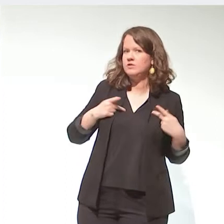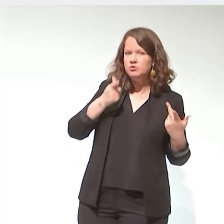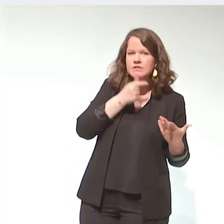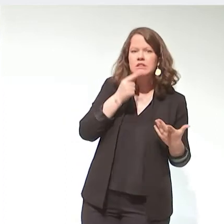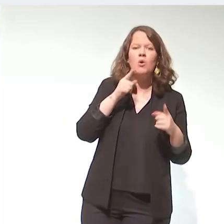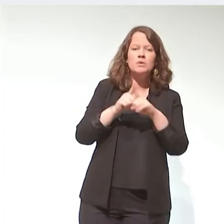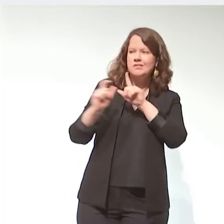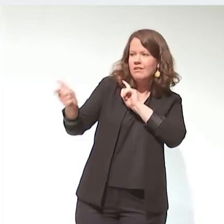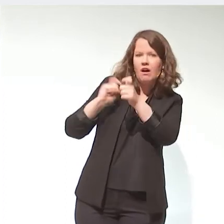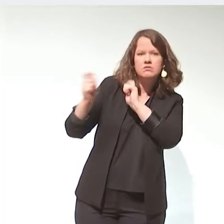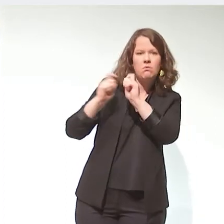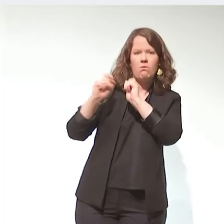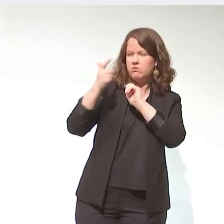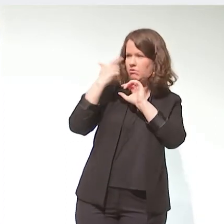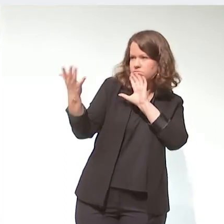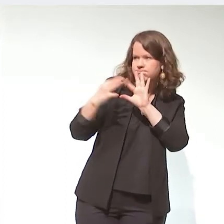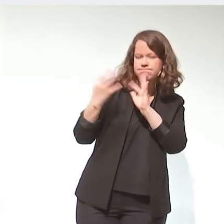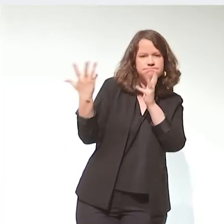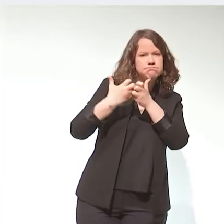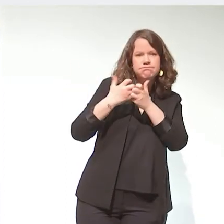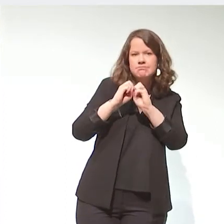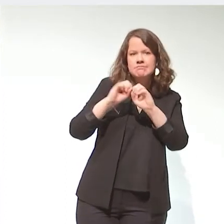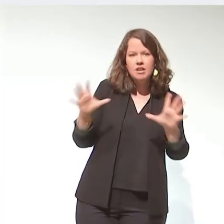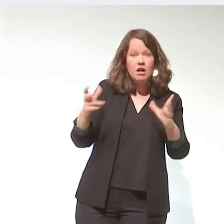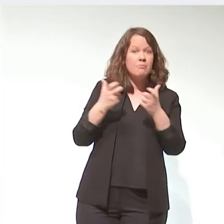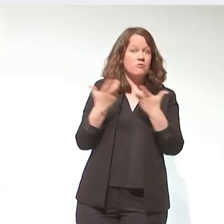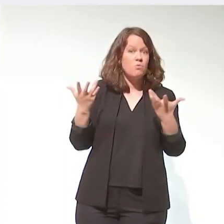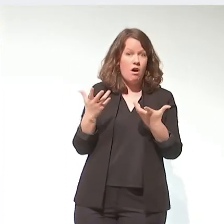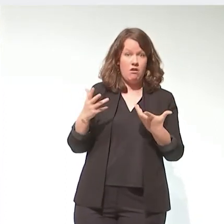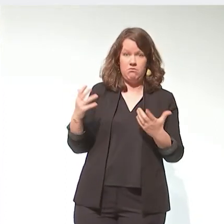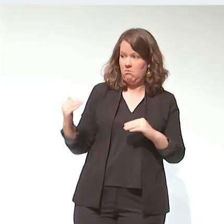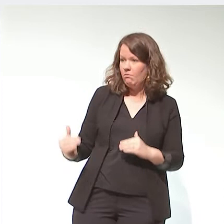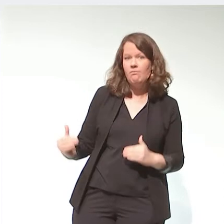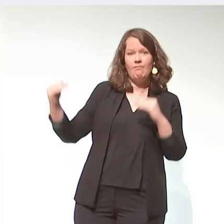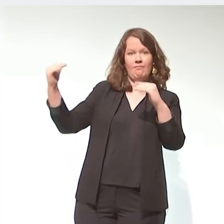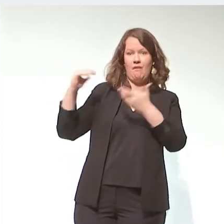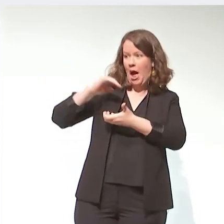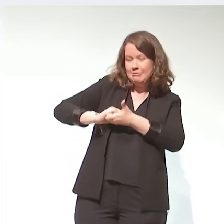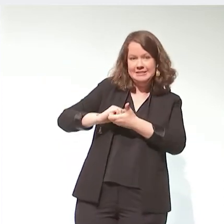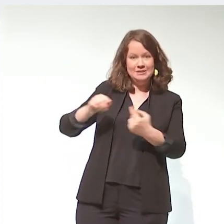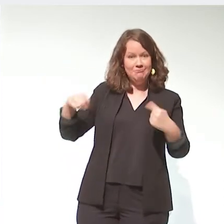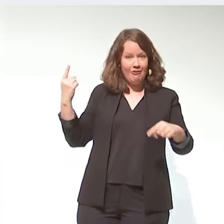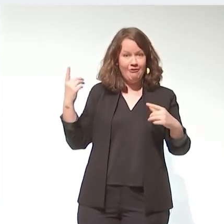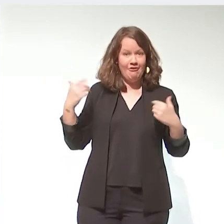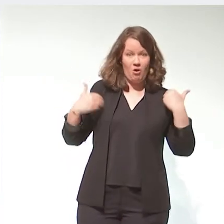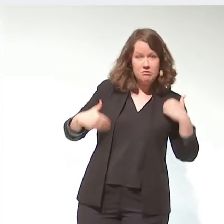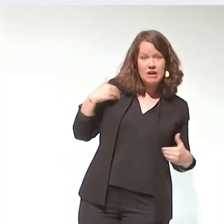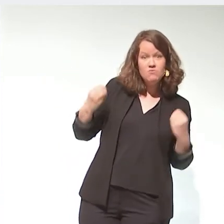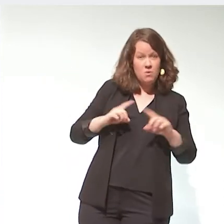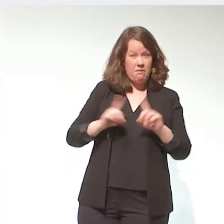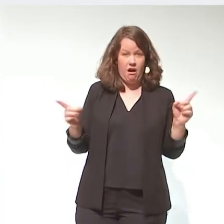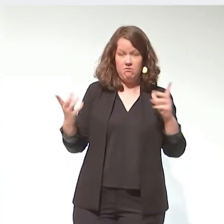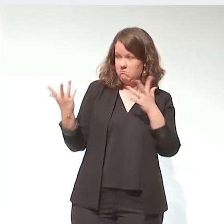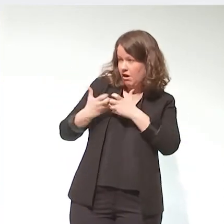There are elements that promote learners' participation, like facilitation of access, collaboration, recognition,